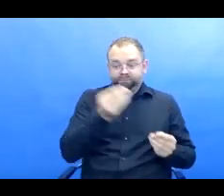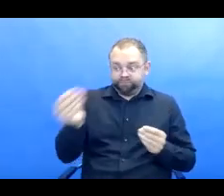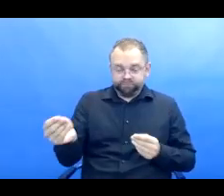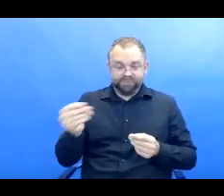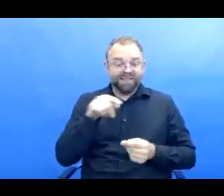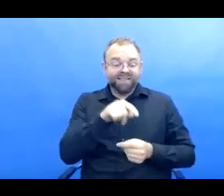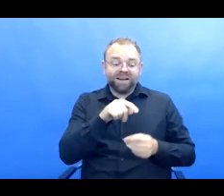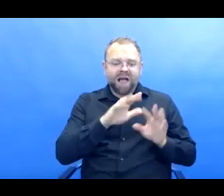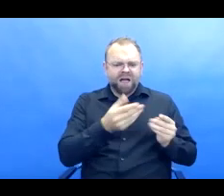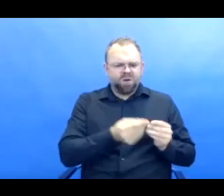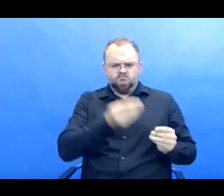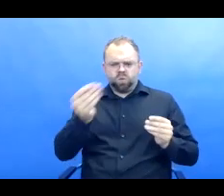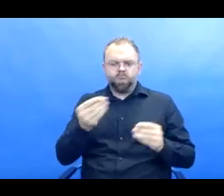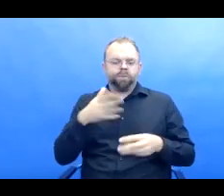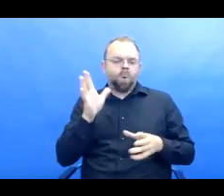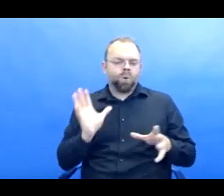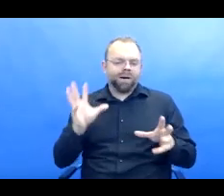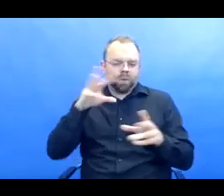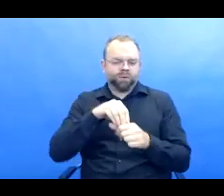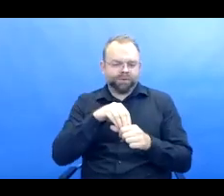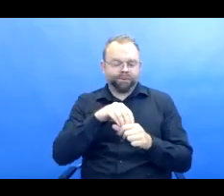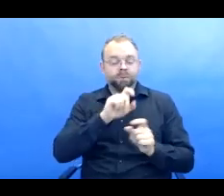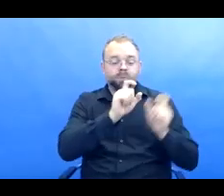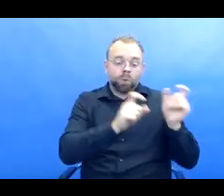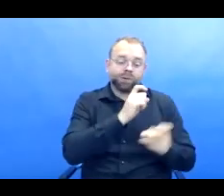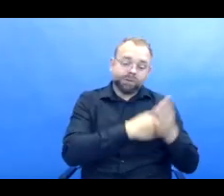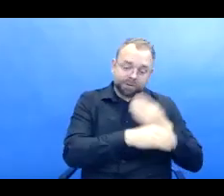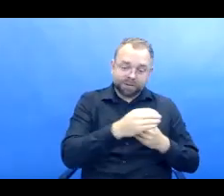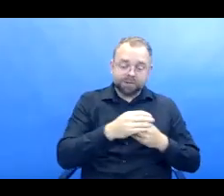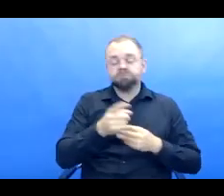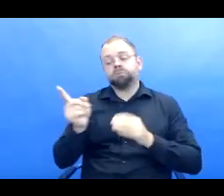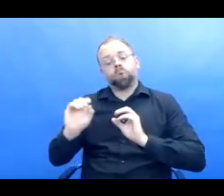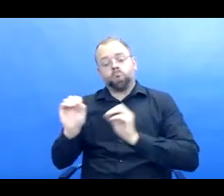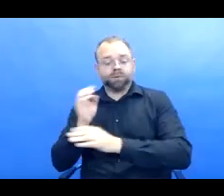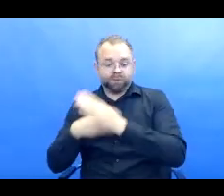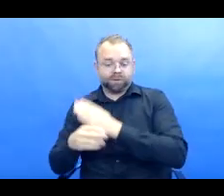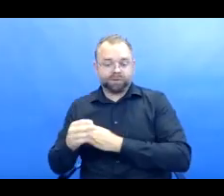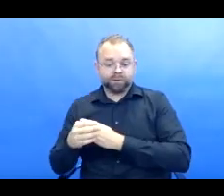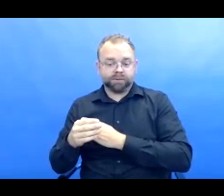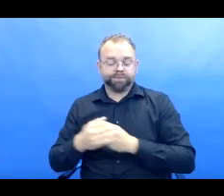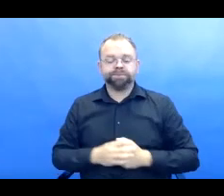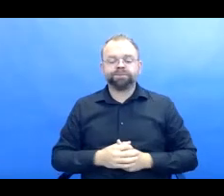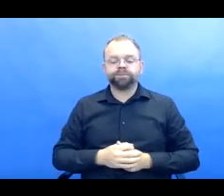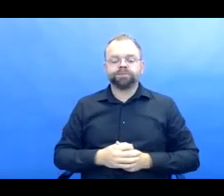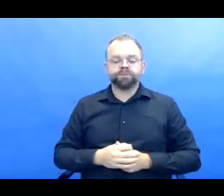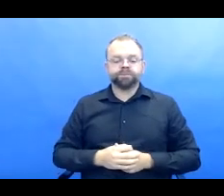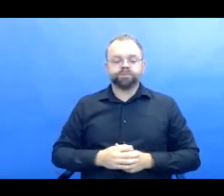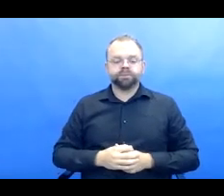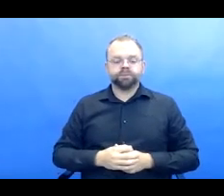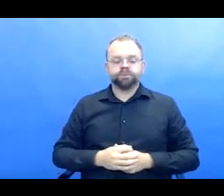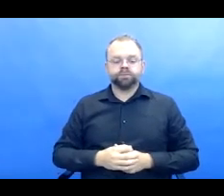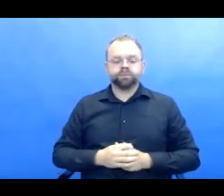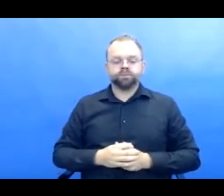So this is the sharing from Indonesia. Again, thank you very much for